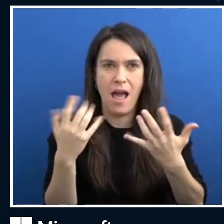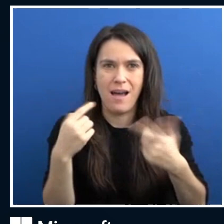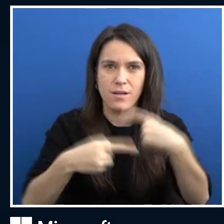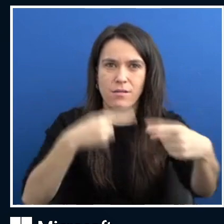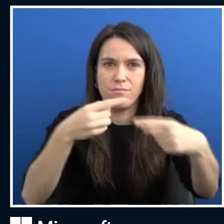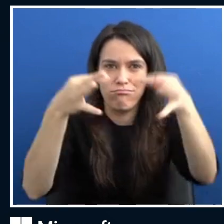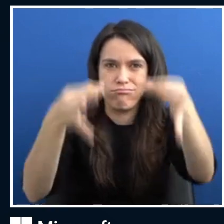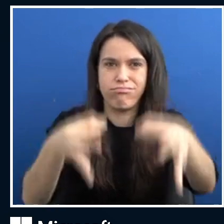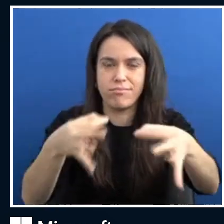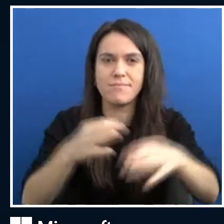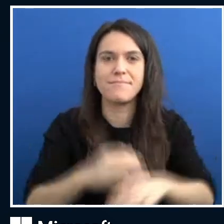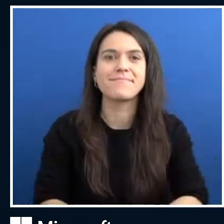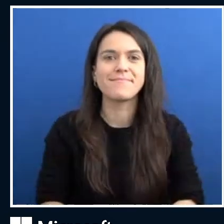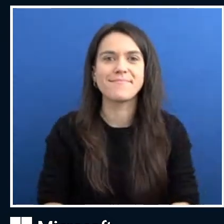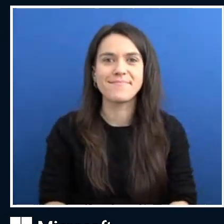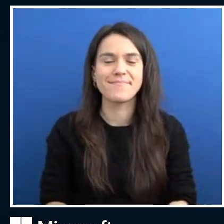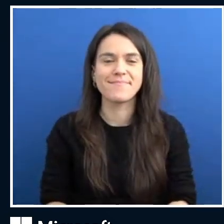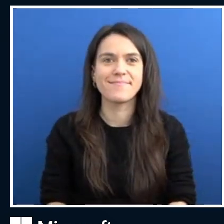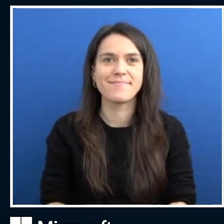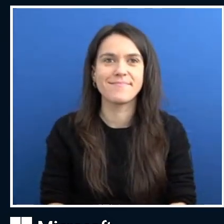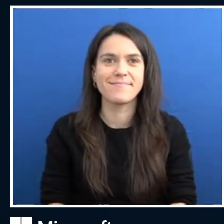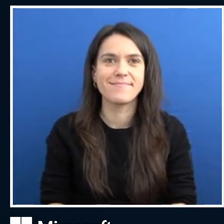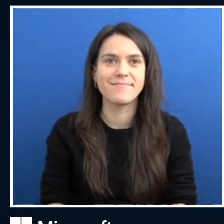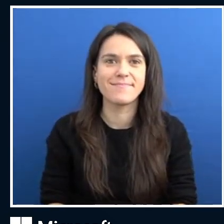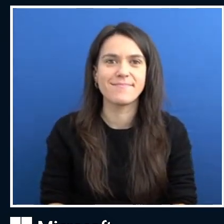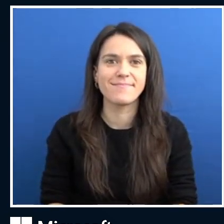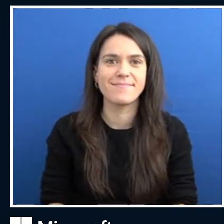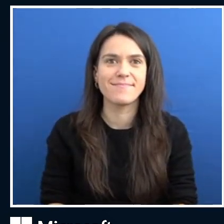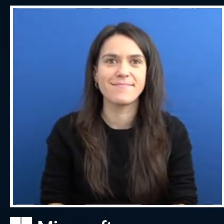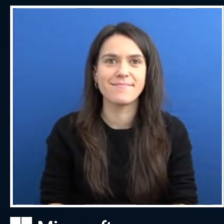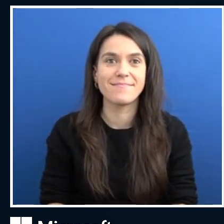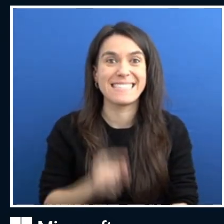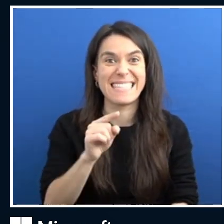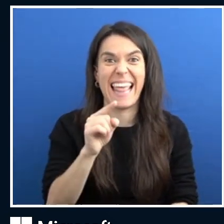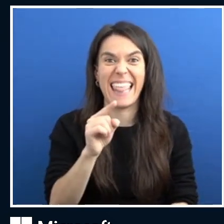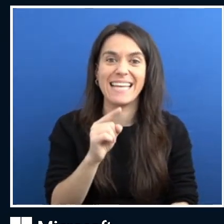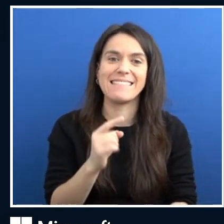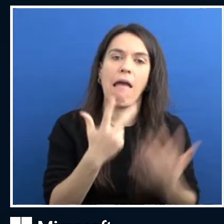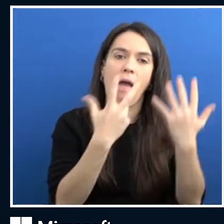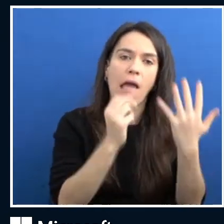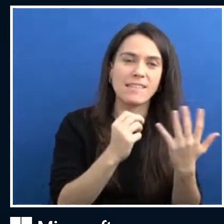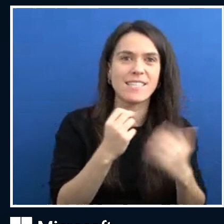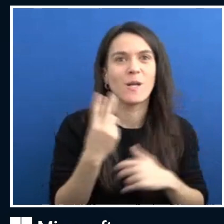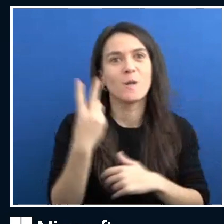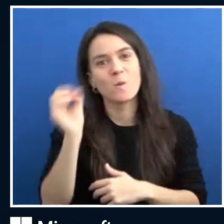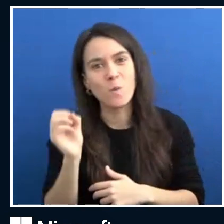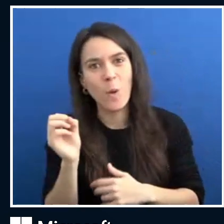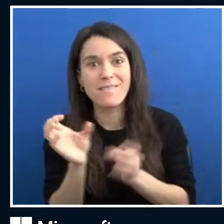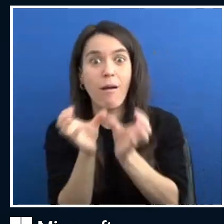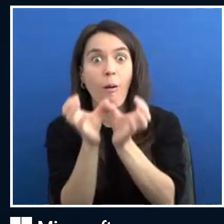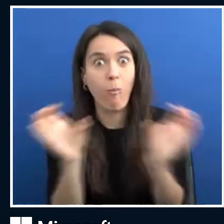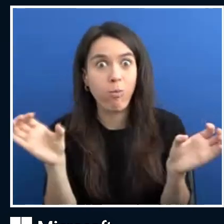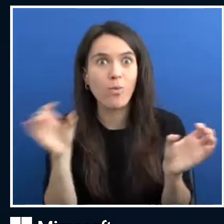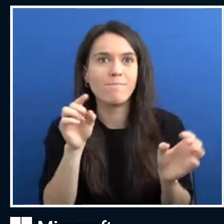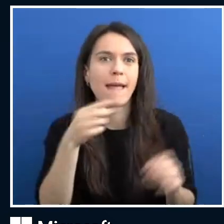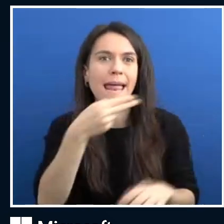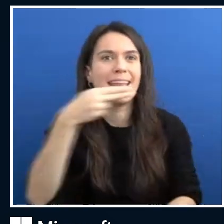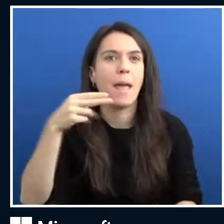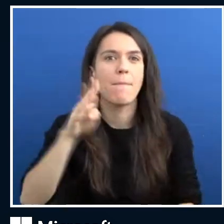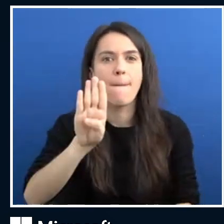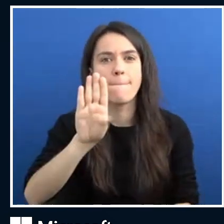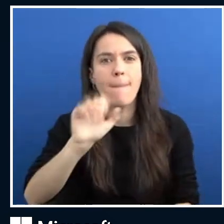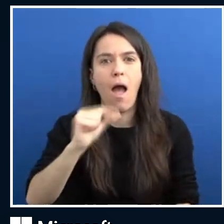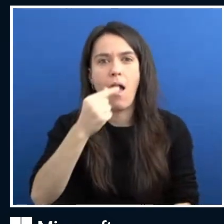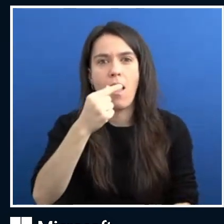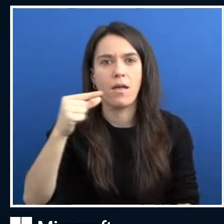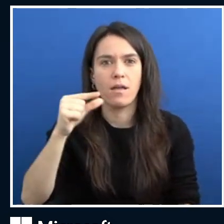Now that's called bagging. When you're taking the majority of all of your results of all the decision trees and giving one class to it.